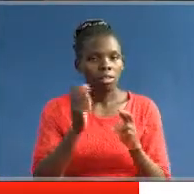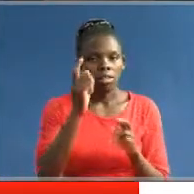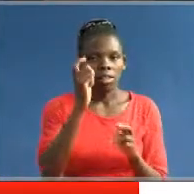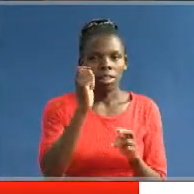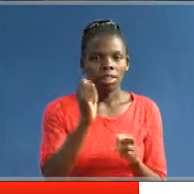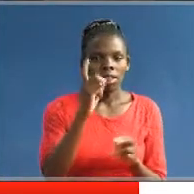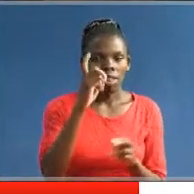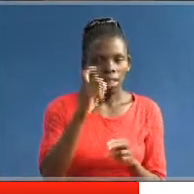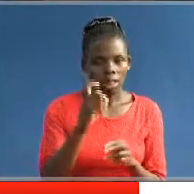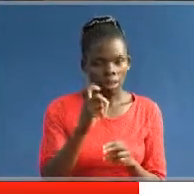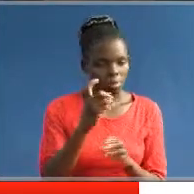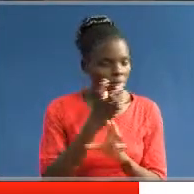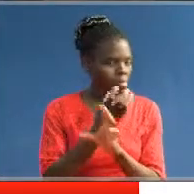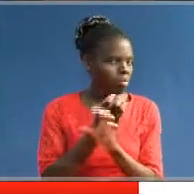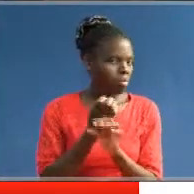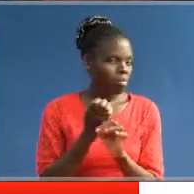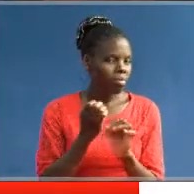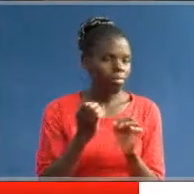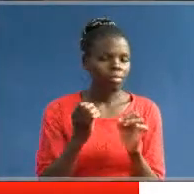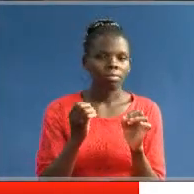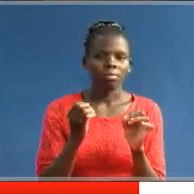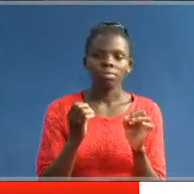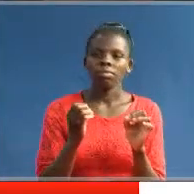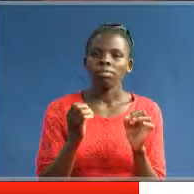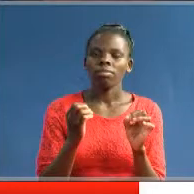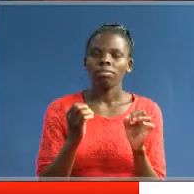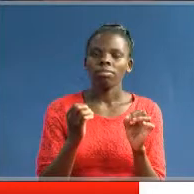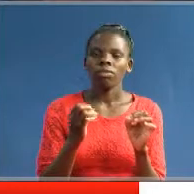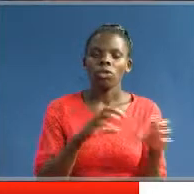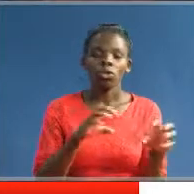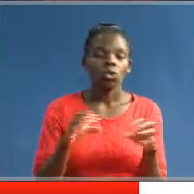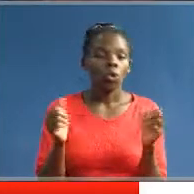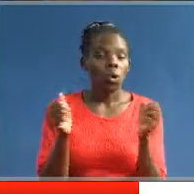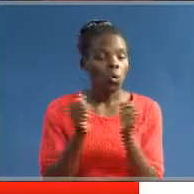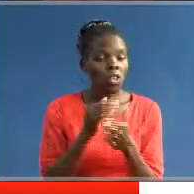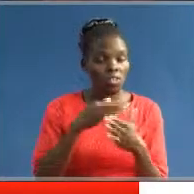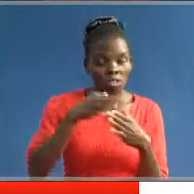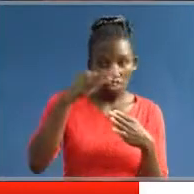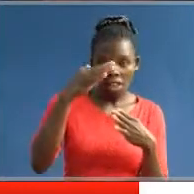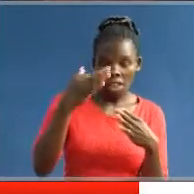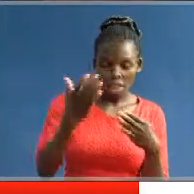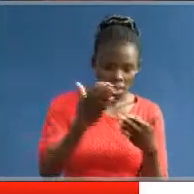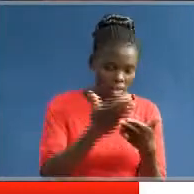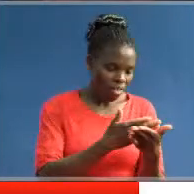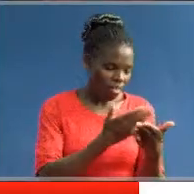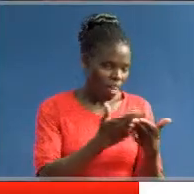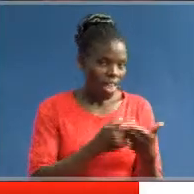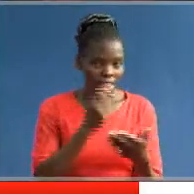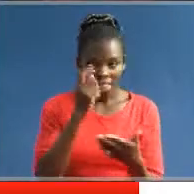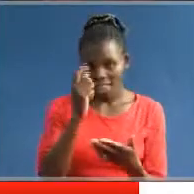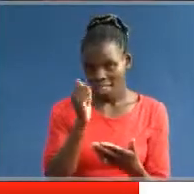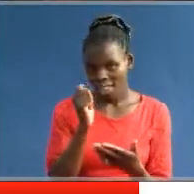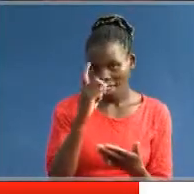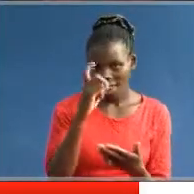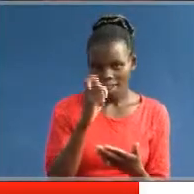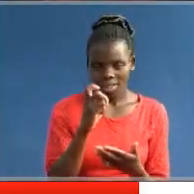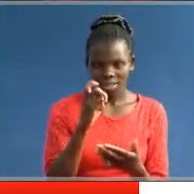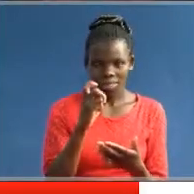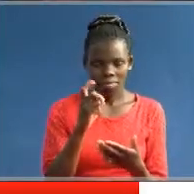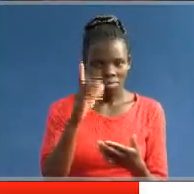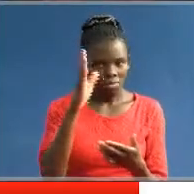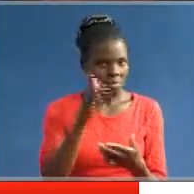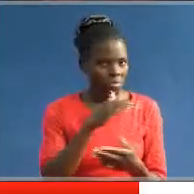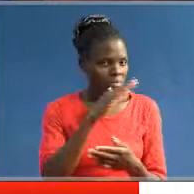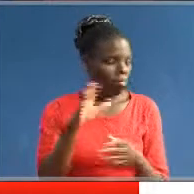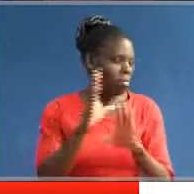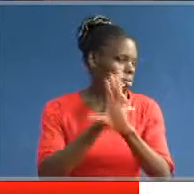compliance. It had nothing to do with tax evasion. It had to do with failure to file tax returns, which is not a criminal